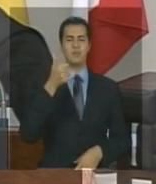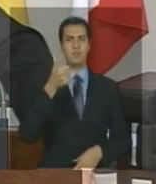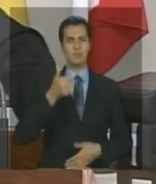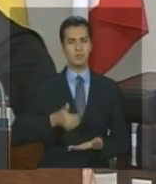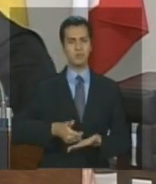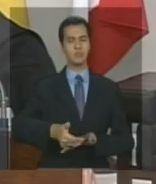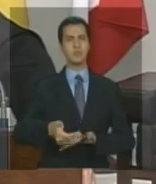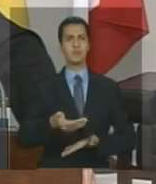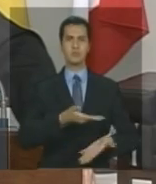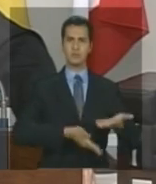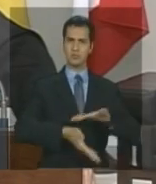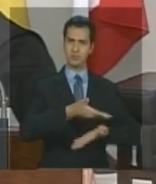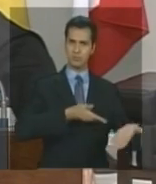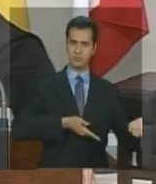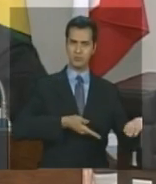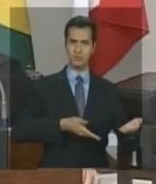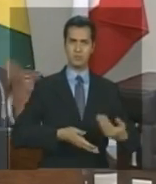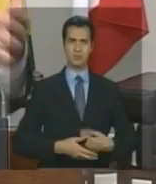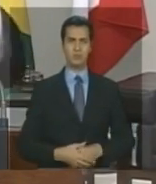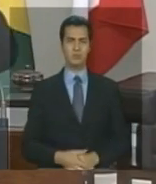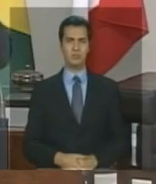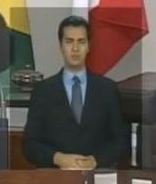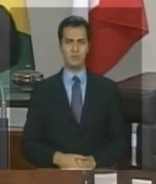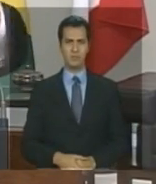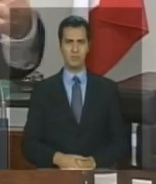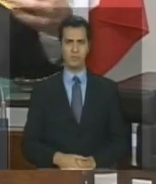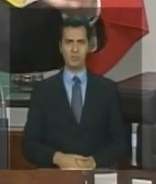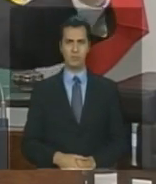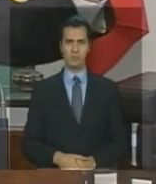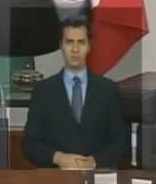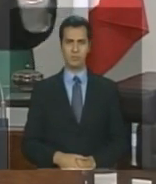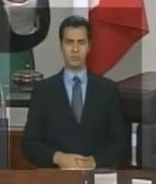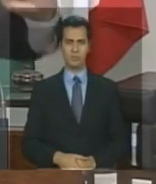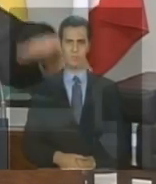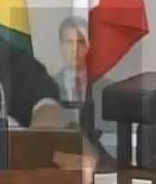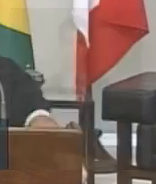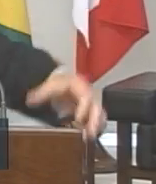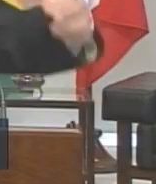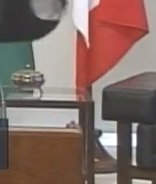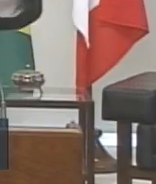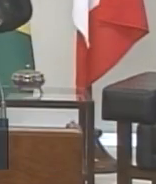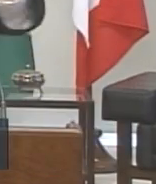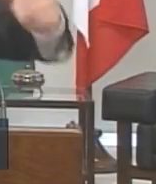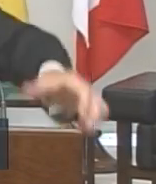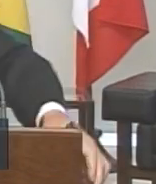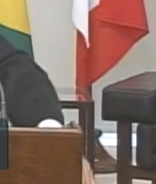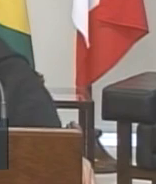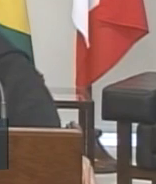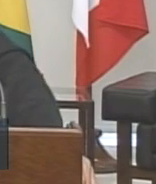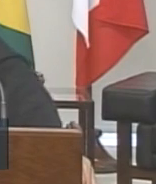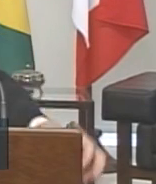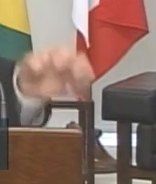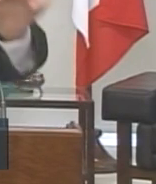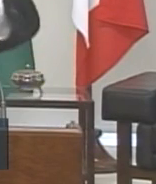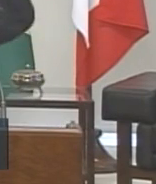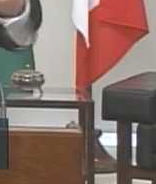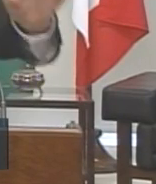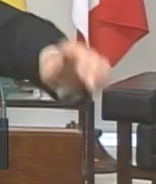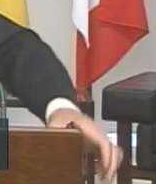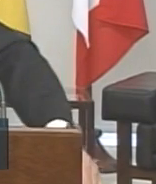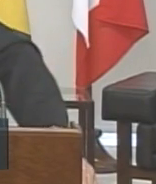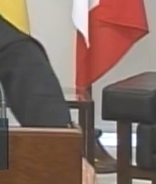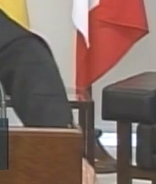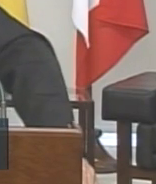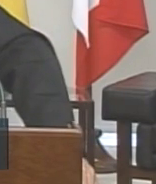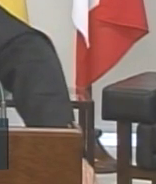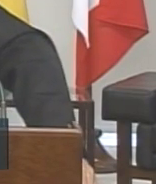relacionamento. And from this, great things will come, because at the basis of great events, great partnerships, is the trust